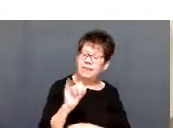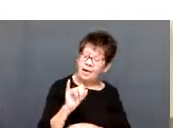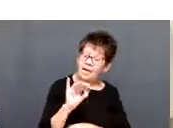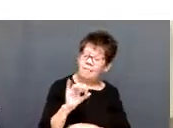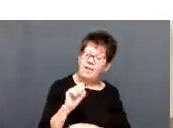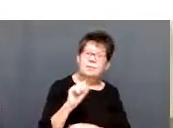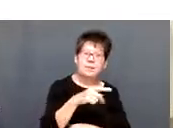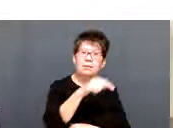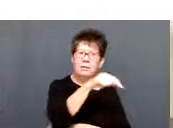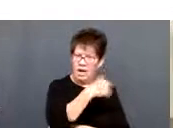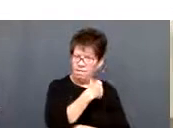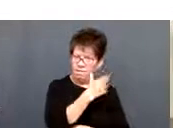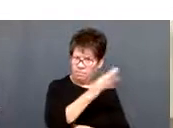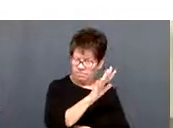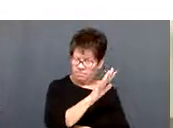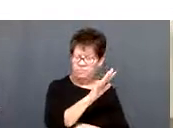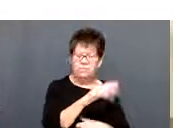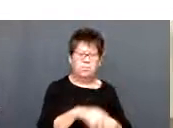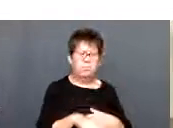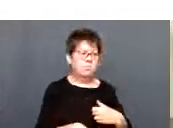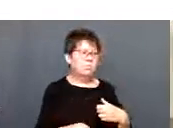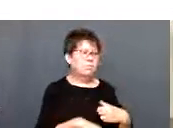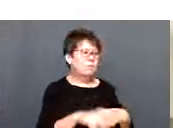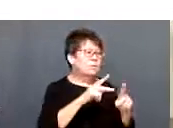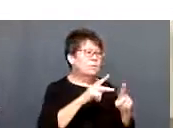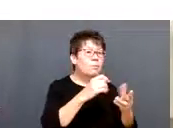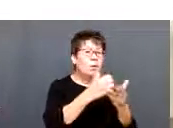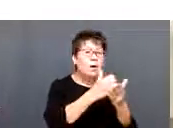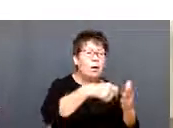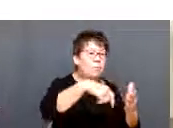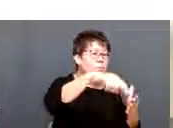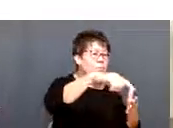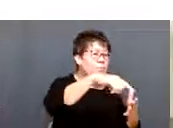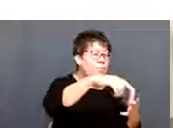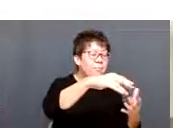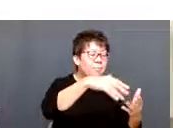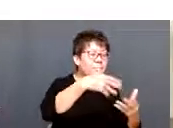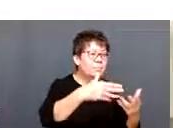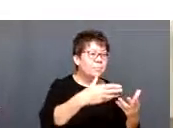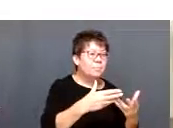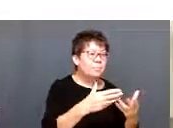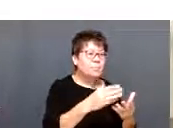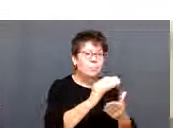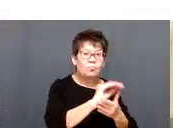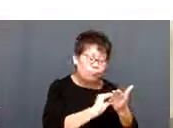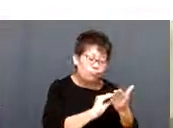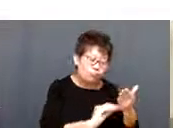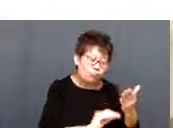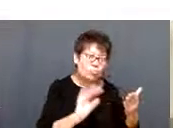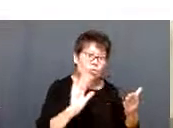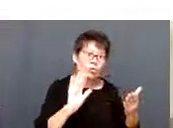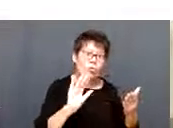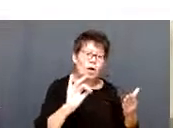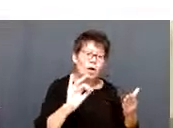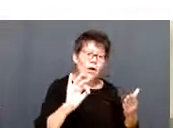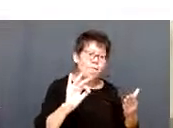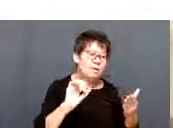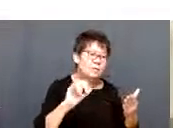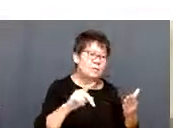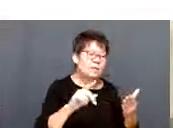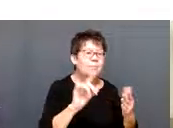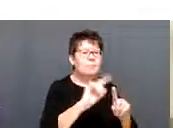are that help you not only help you draft your IFSP, but support you along the